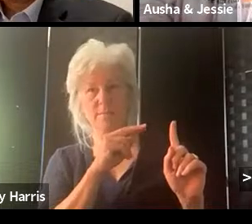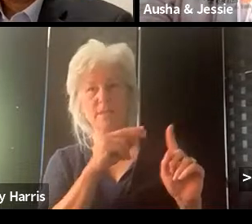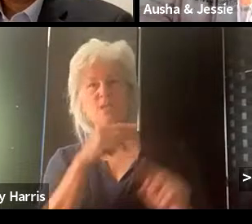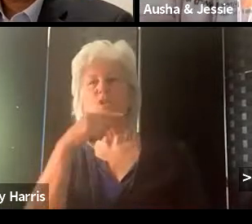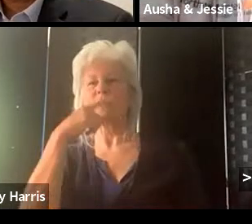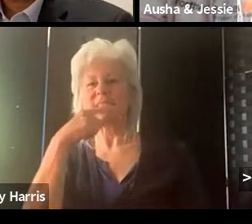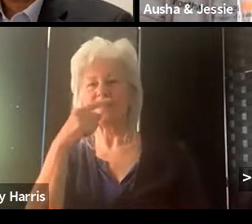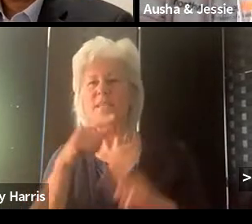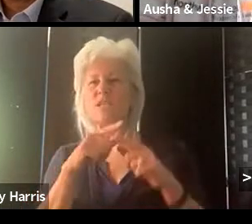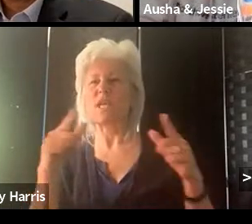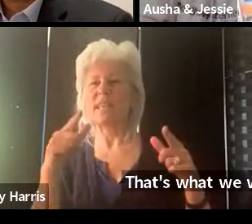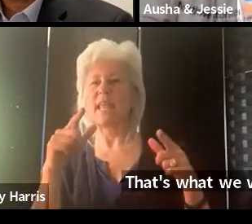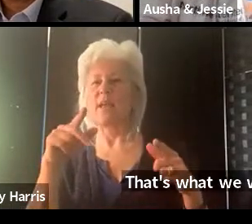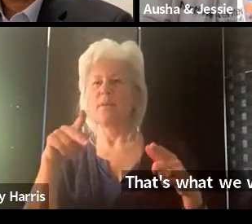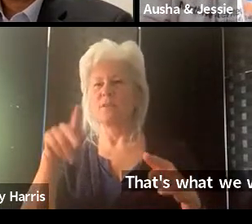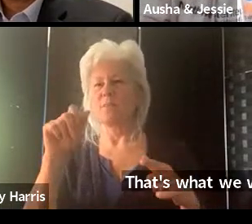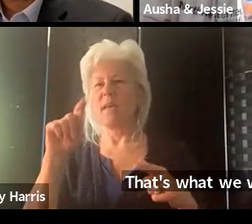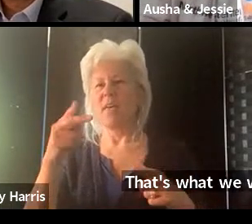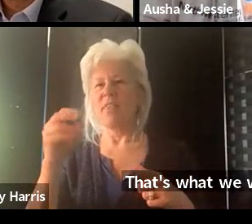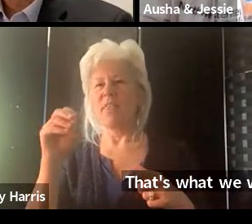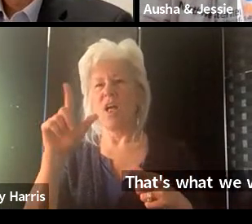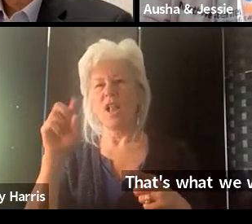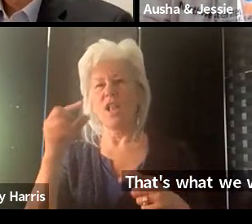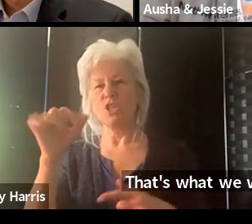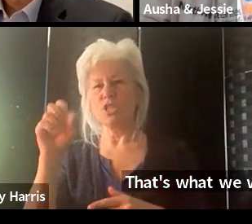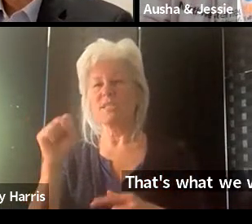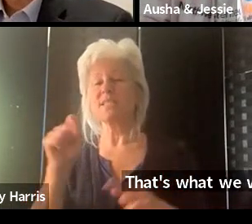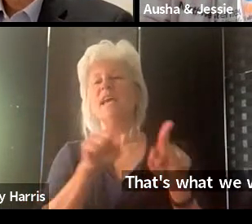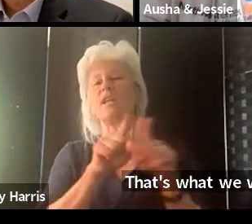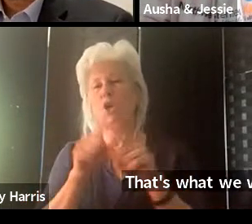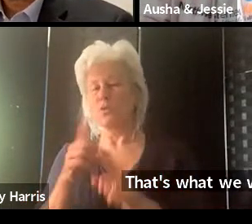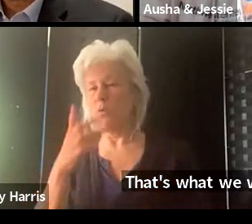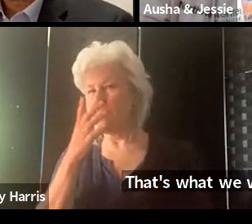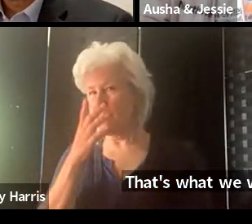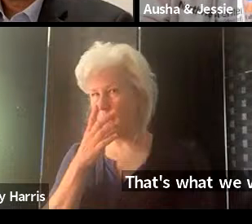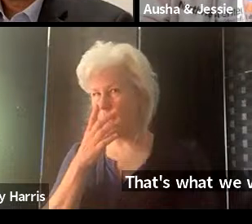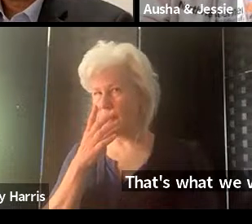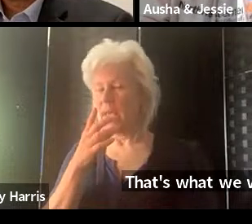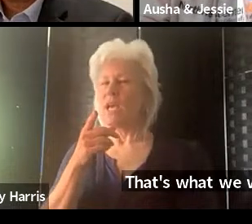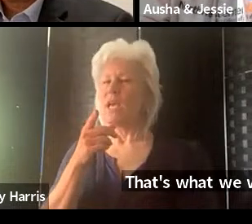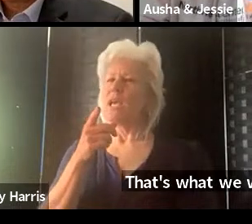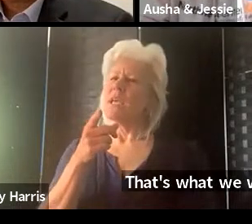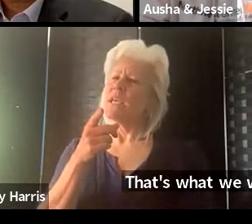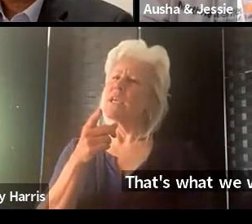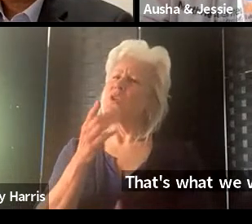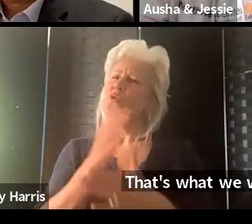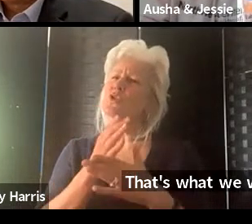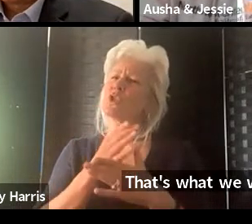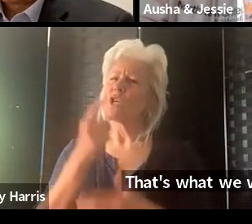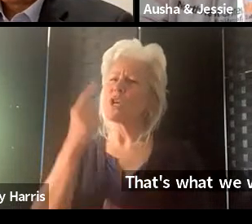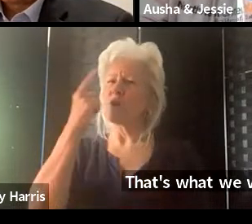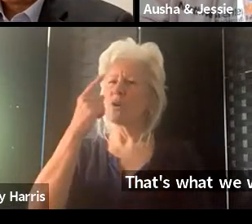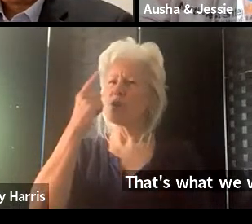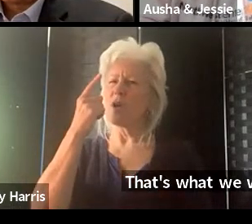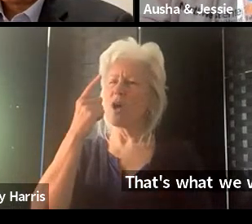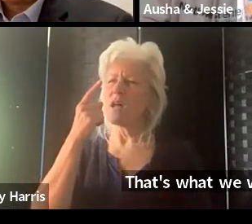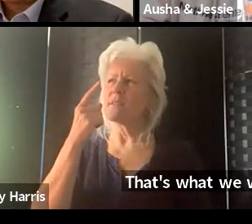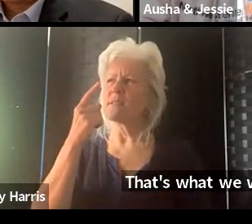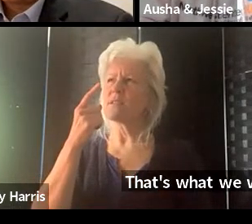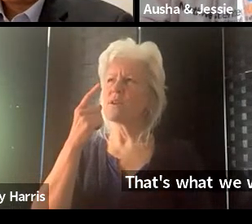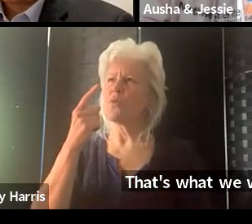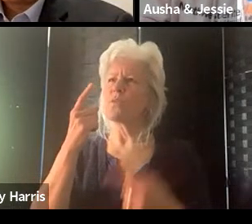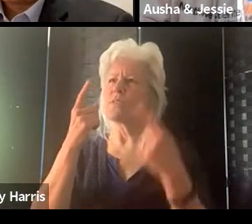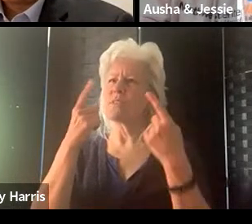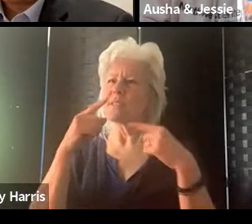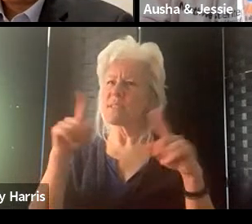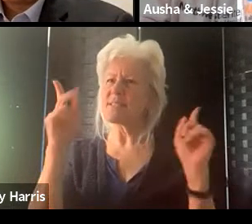language pathologist and also a mom, but can you share your thoughts on some of the successes that you see in special